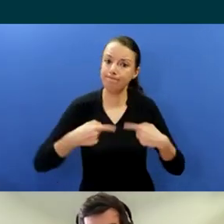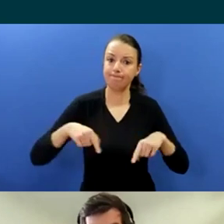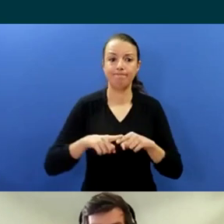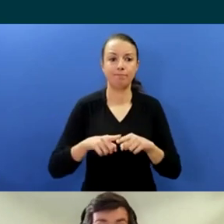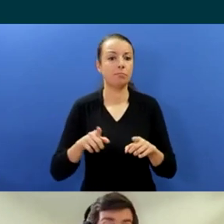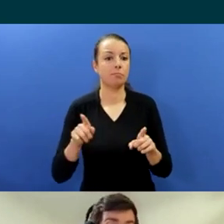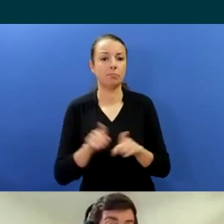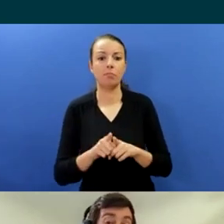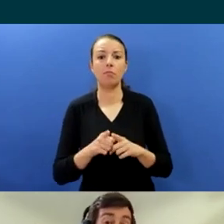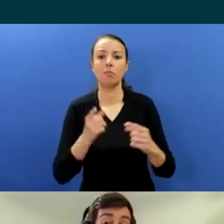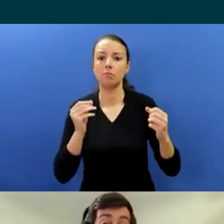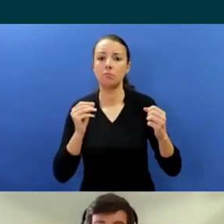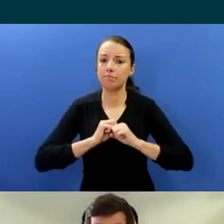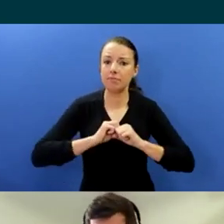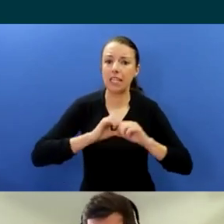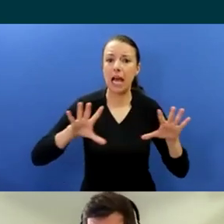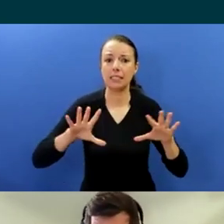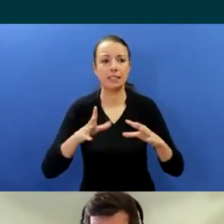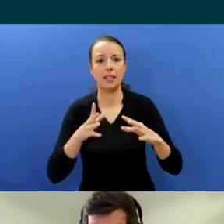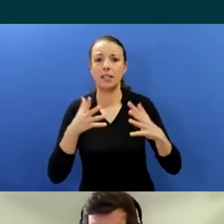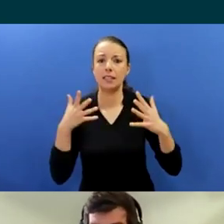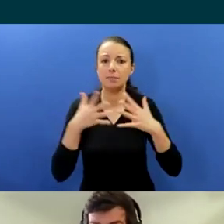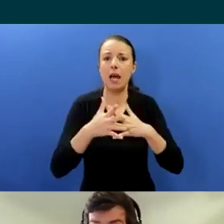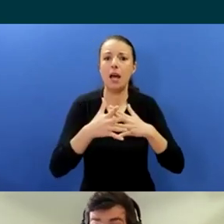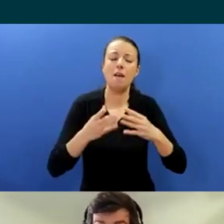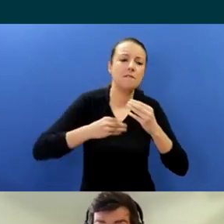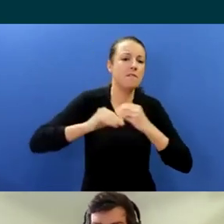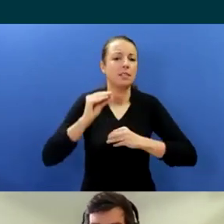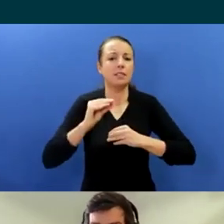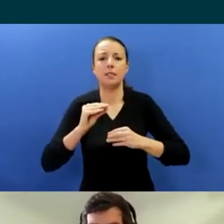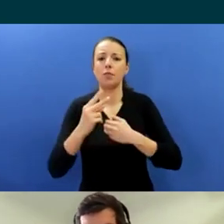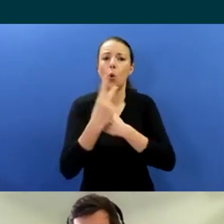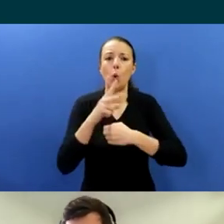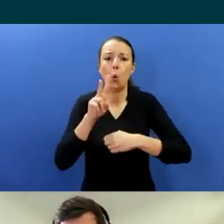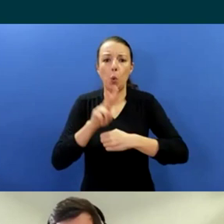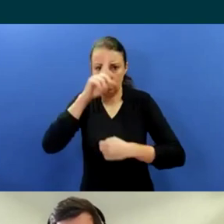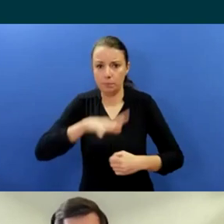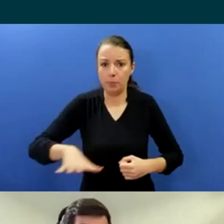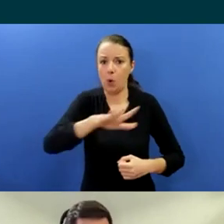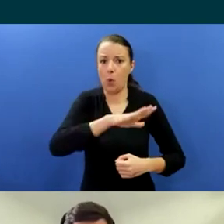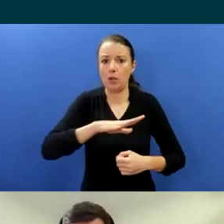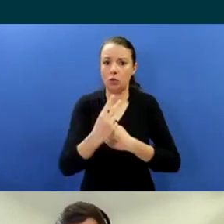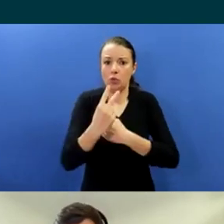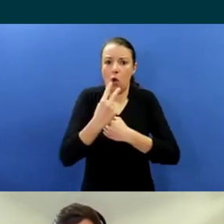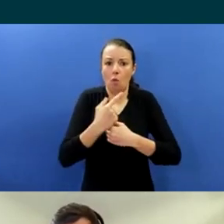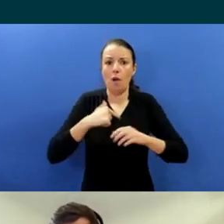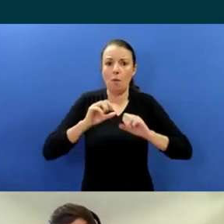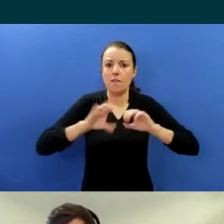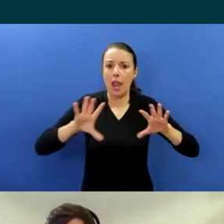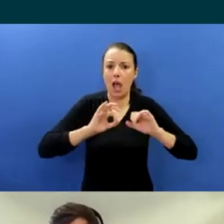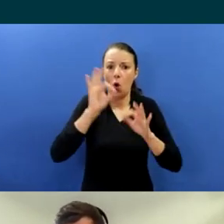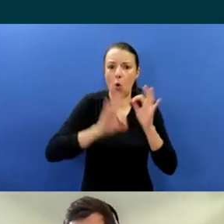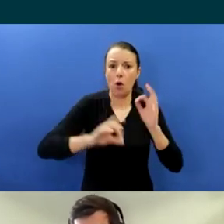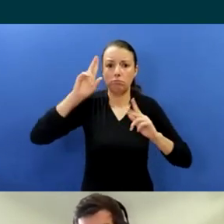better explained and trust can be built up. And this can reduce the risk of appeals and complaints.